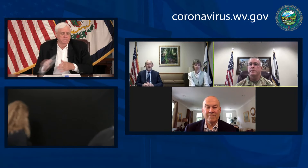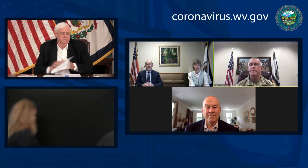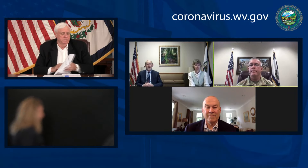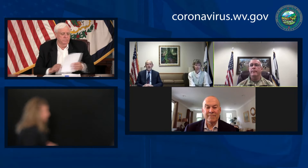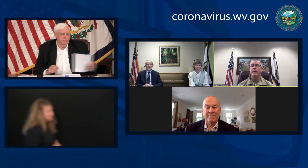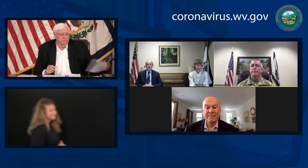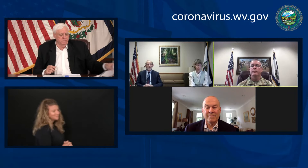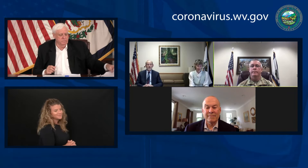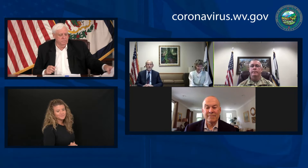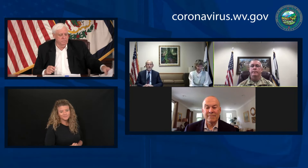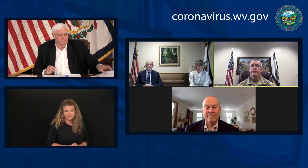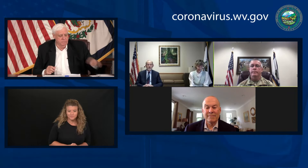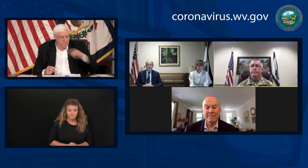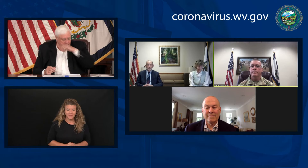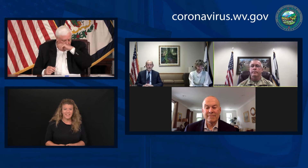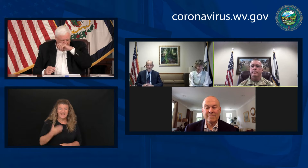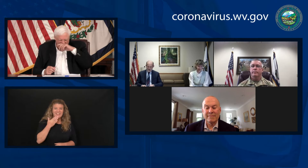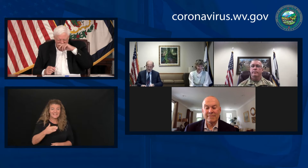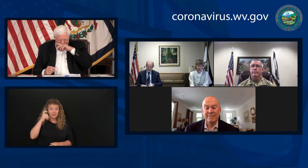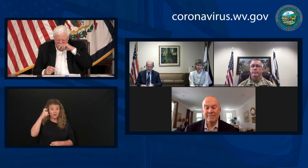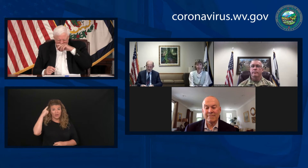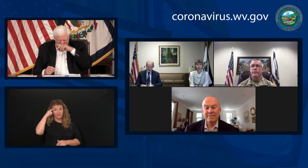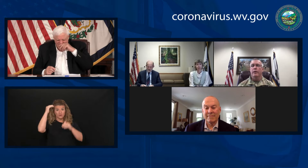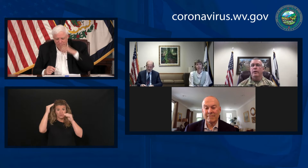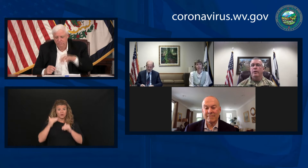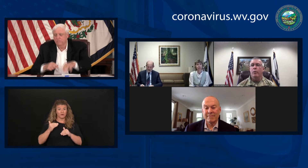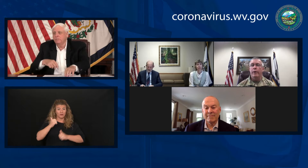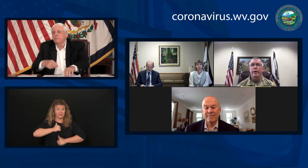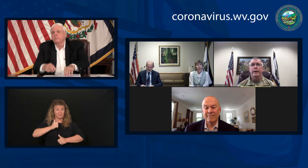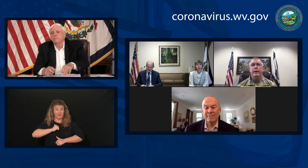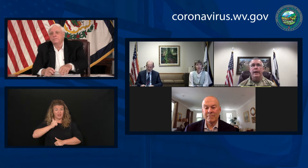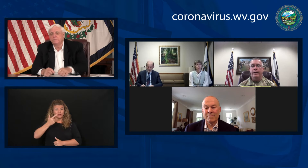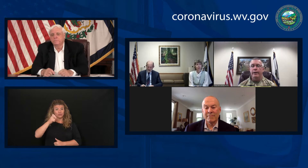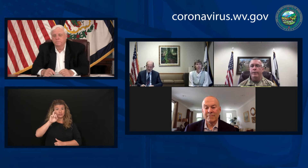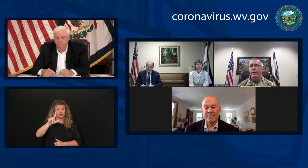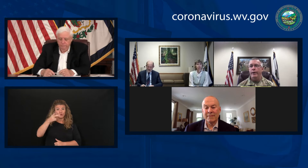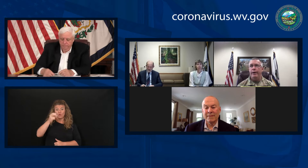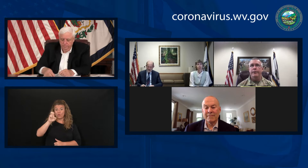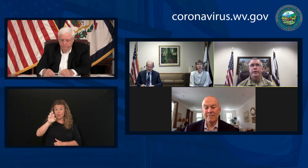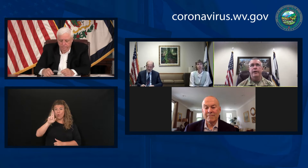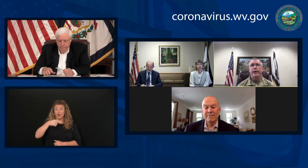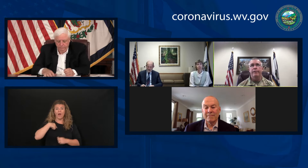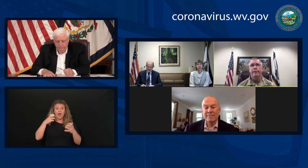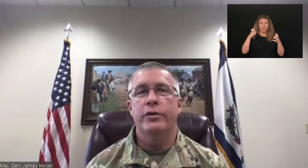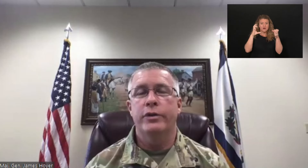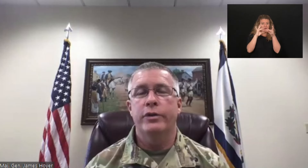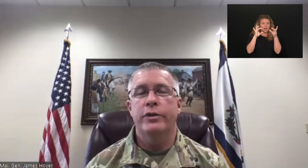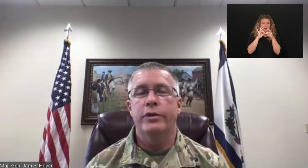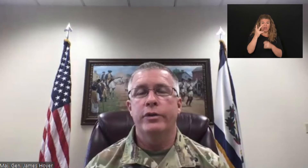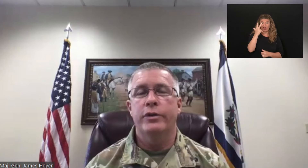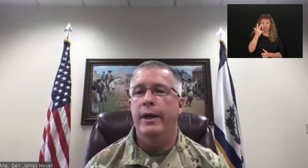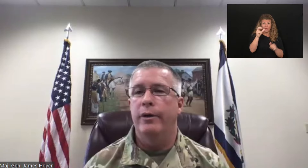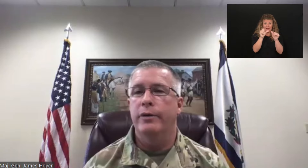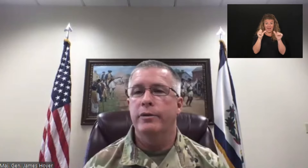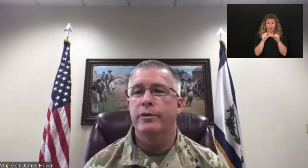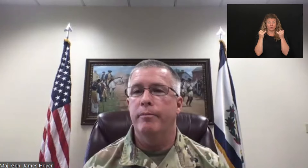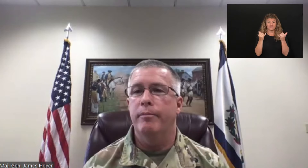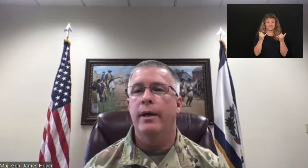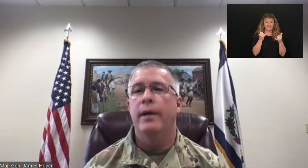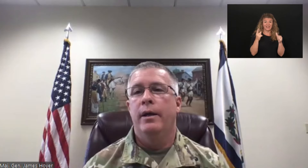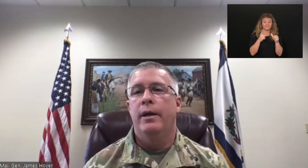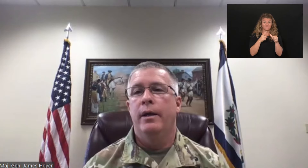Major General Hoyer with the West Virginia National Guard. Morning. I'd like to highlight 3 areas today. First is an update on